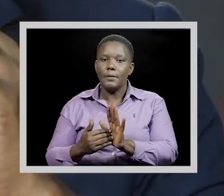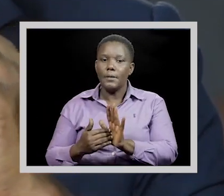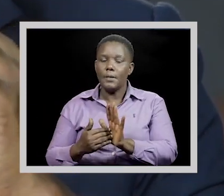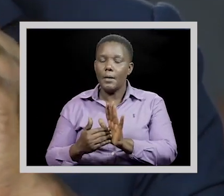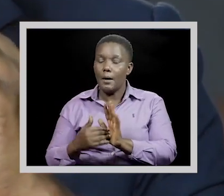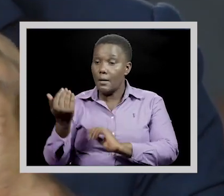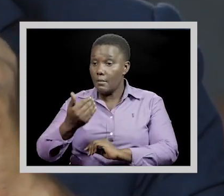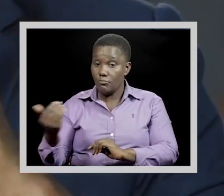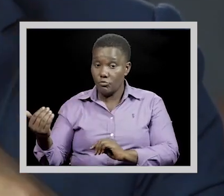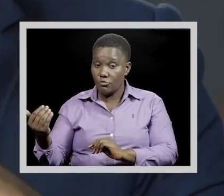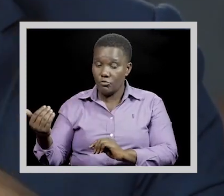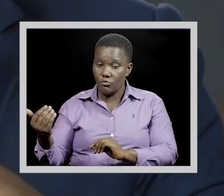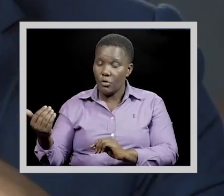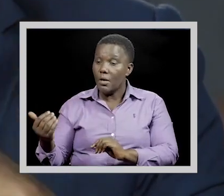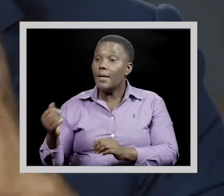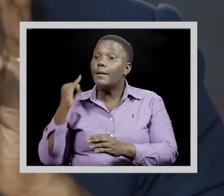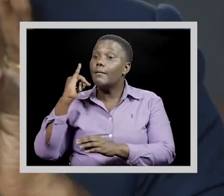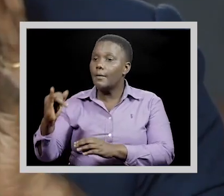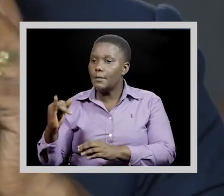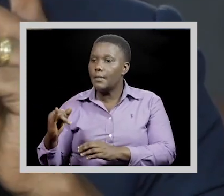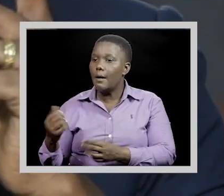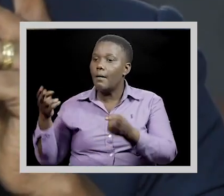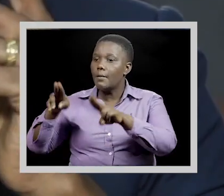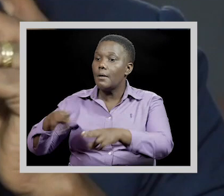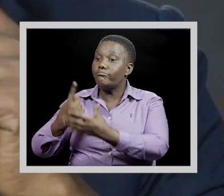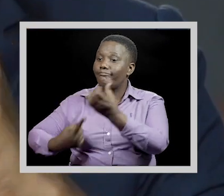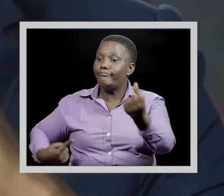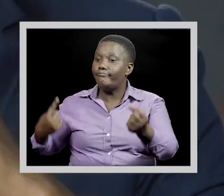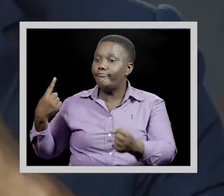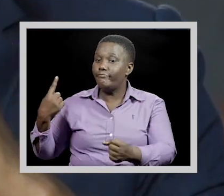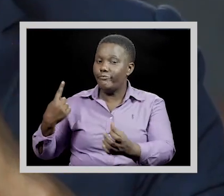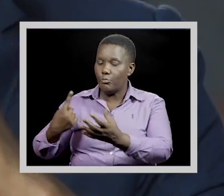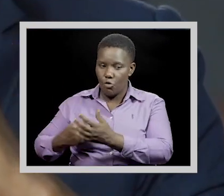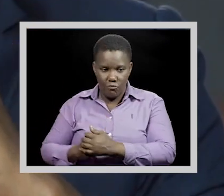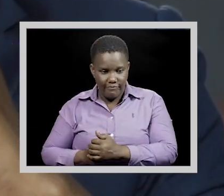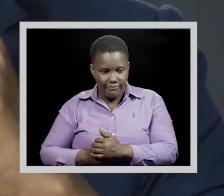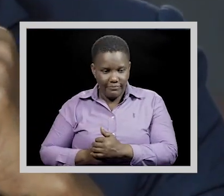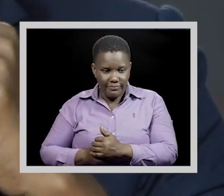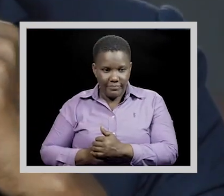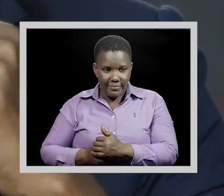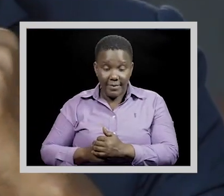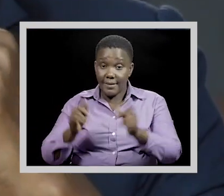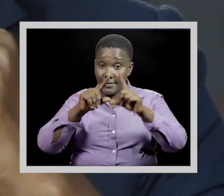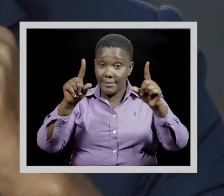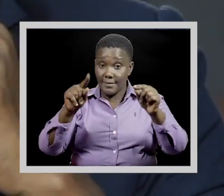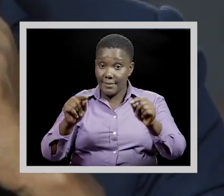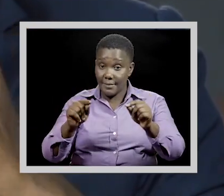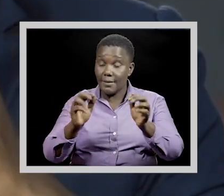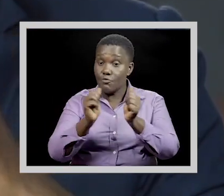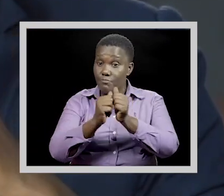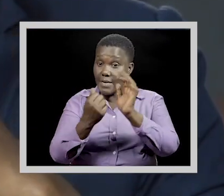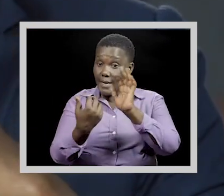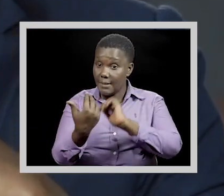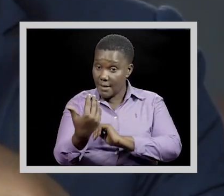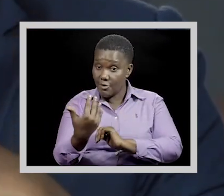not provide that a sentence of corporal punishment can be given. Why? Because under Section 13, the law says